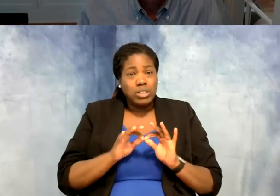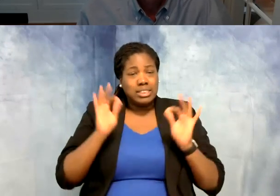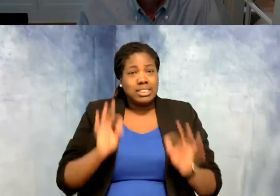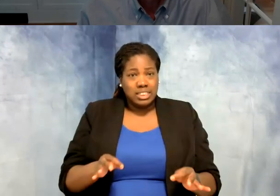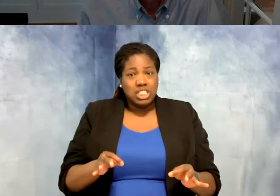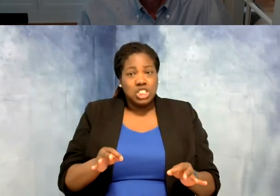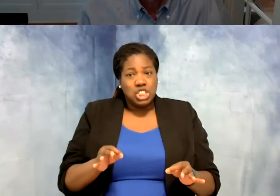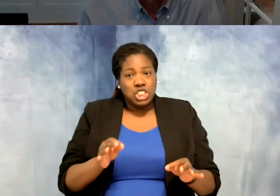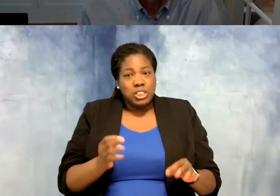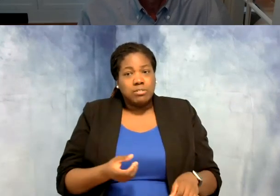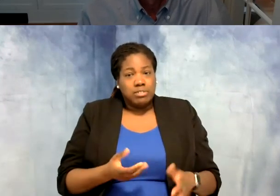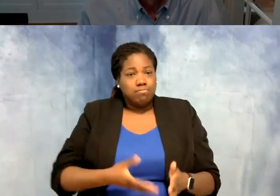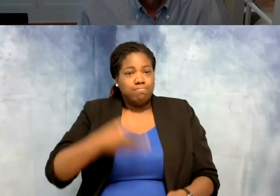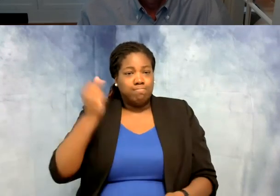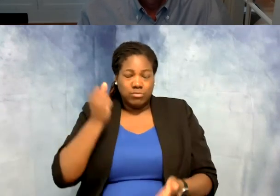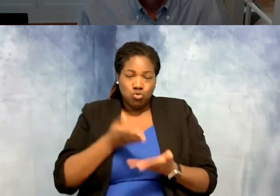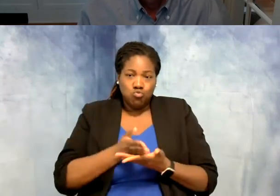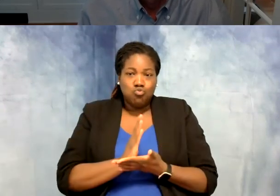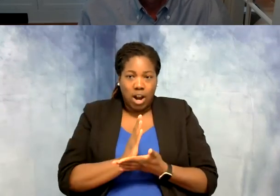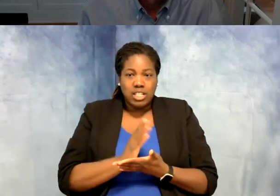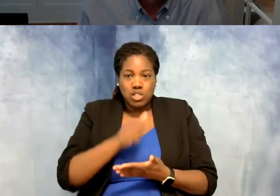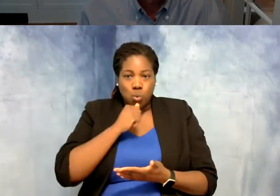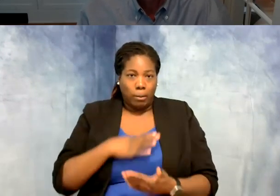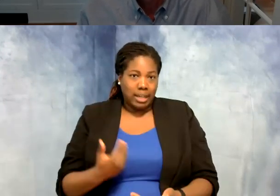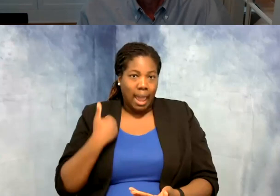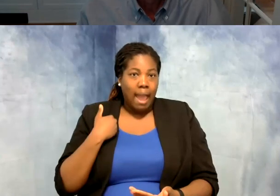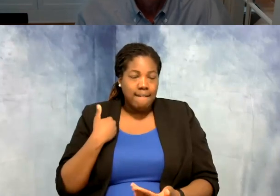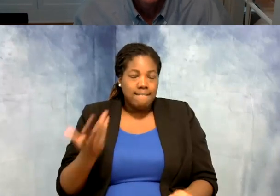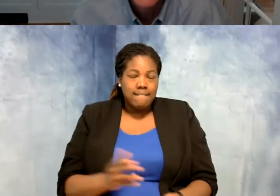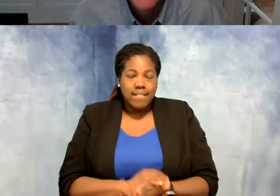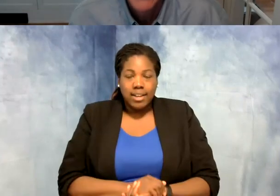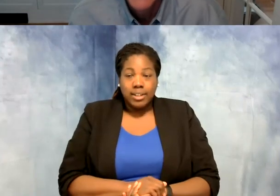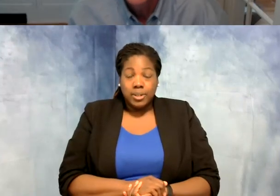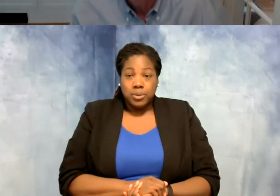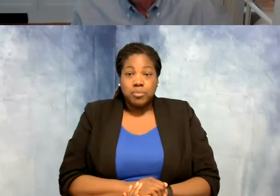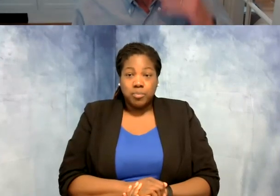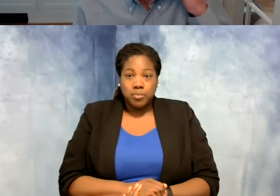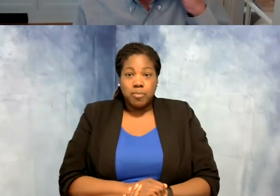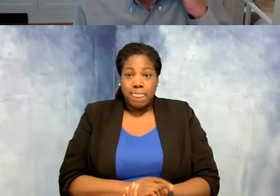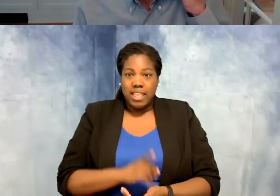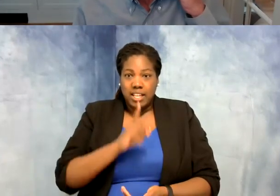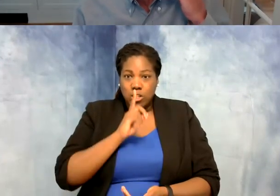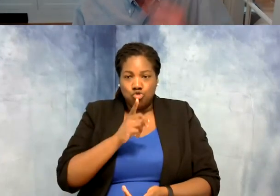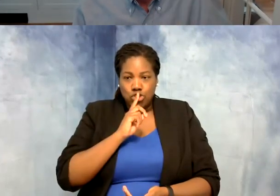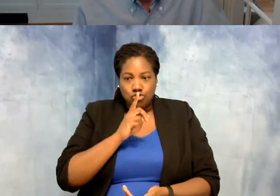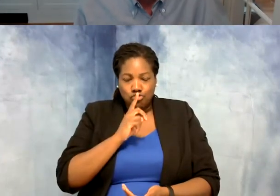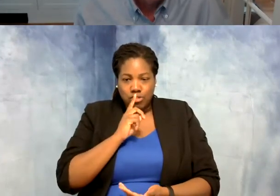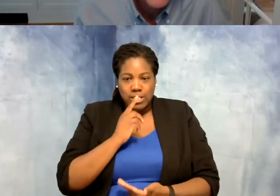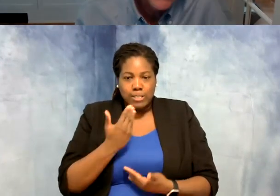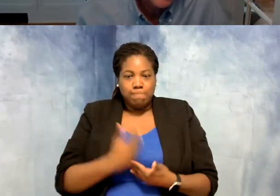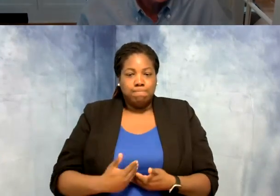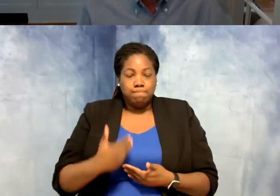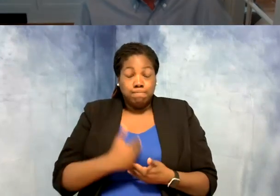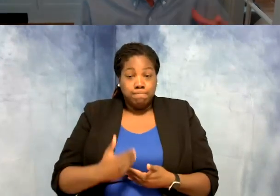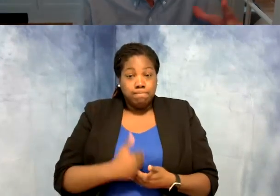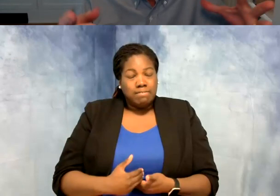decisions and take away one of the most important rights that women have. So it's, it is deeply disturbing.